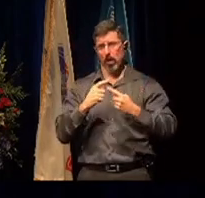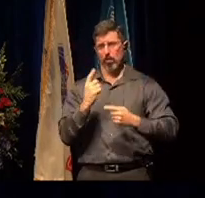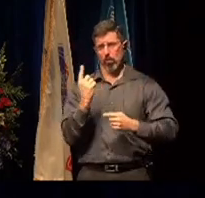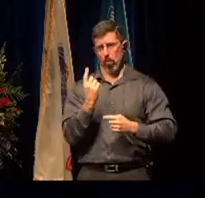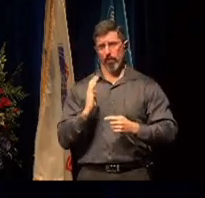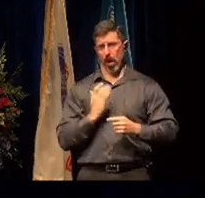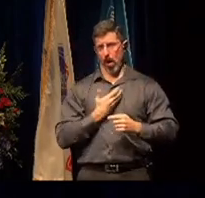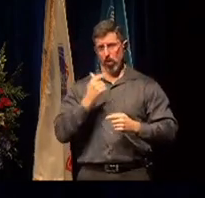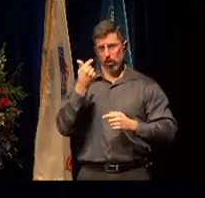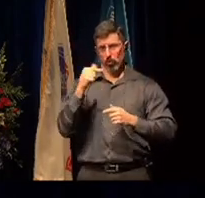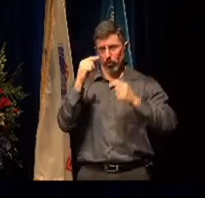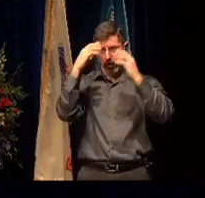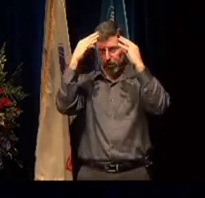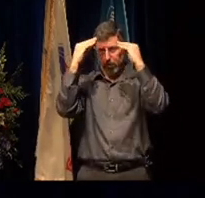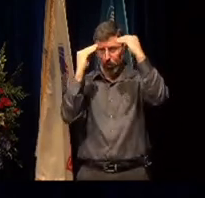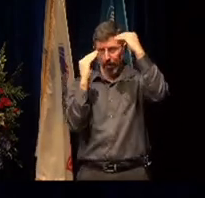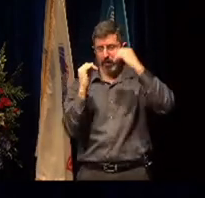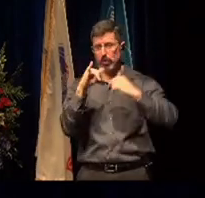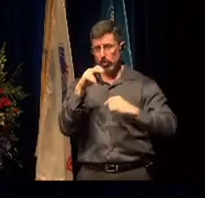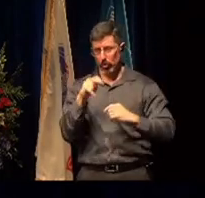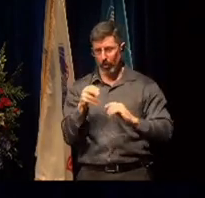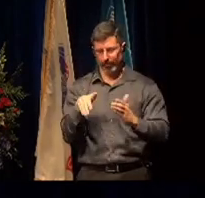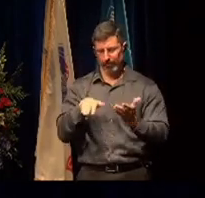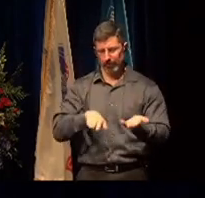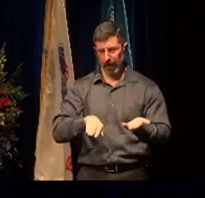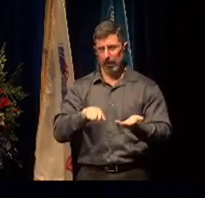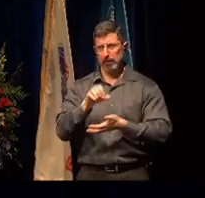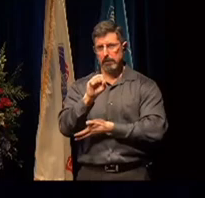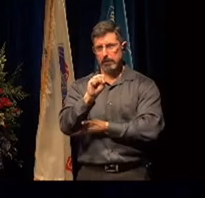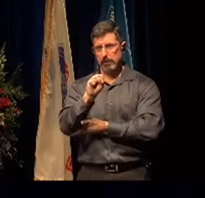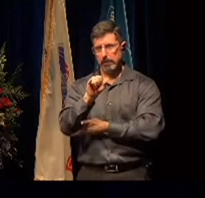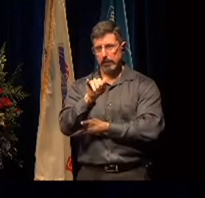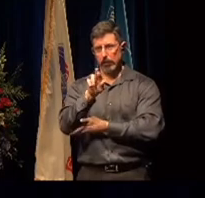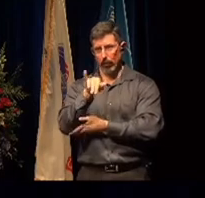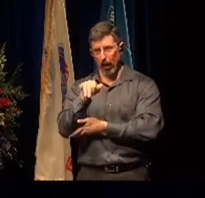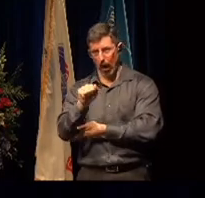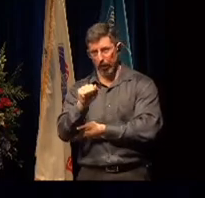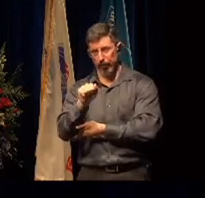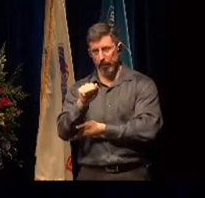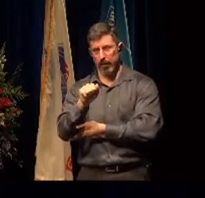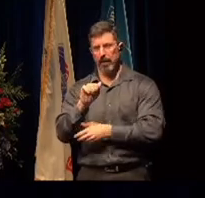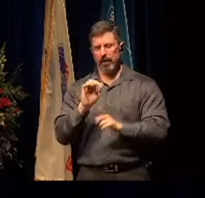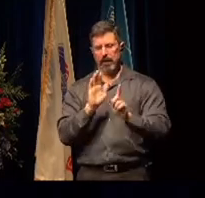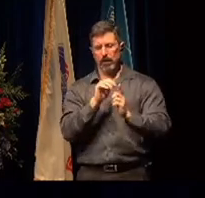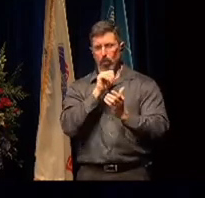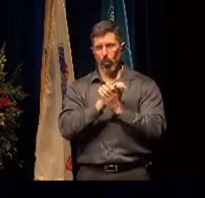in Syria. I spoke with John's wife recently, and she told me about meeting Gary at an event.